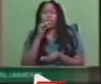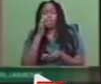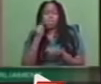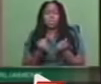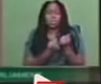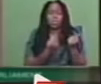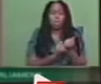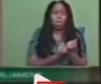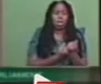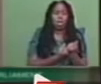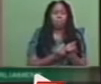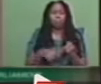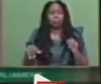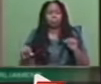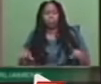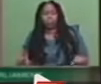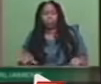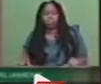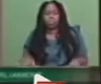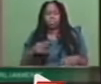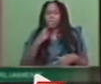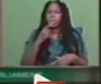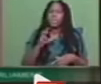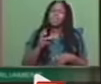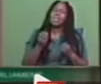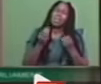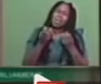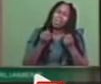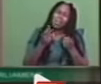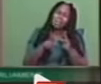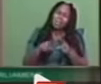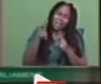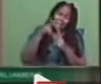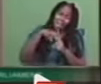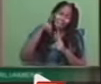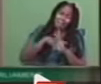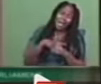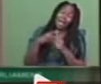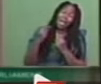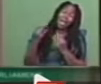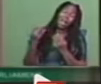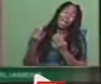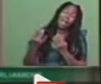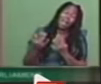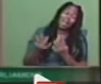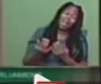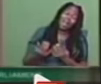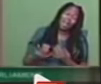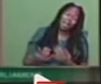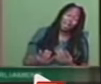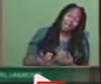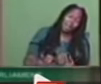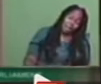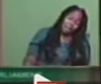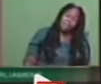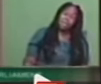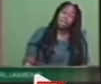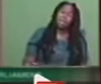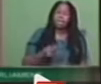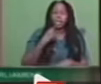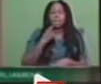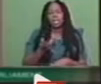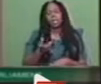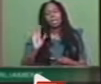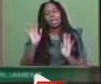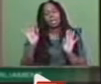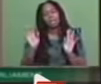pending applications. The system that was being audited and made more efficient, as the minister reported in the 2017 budget speech,